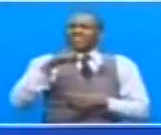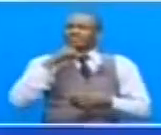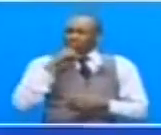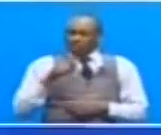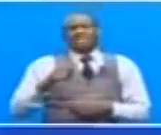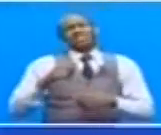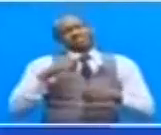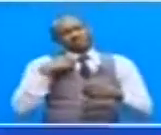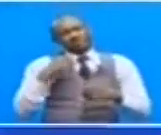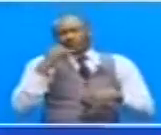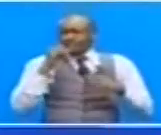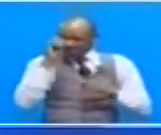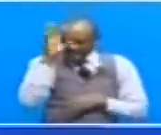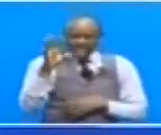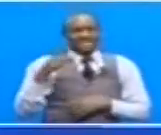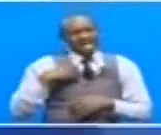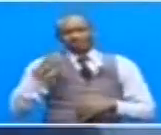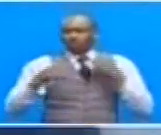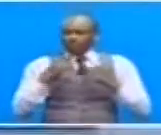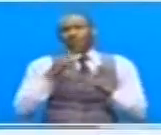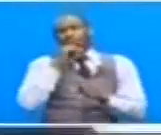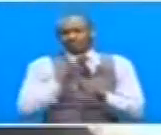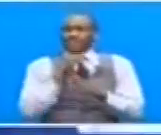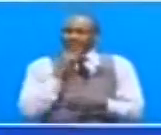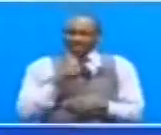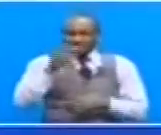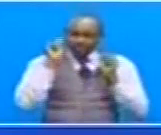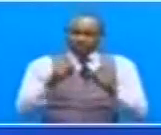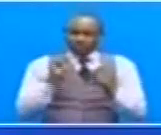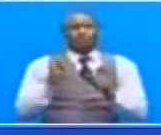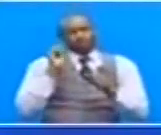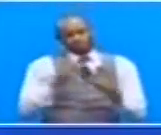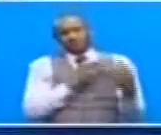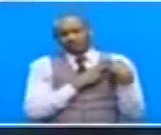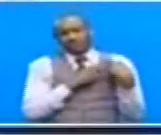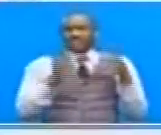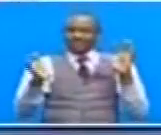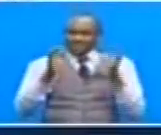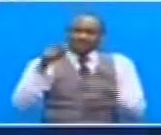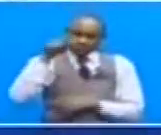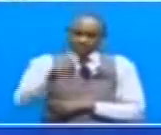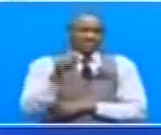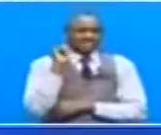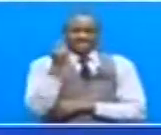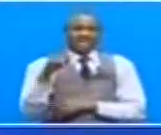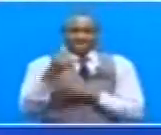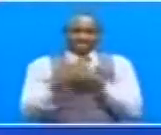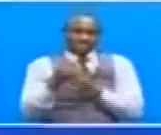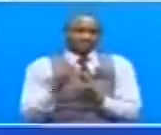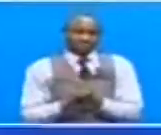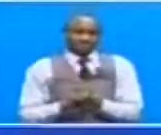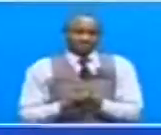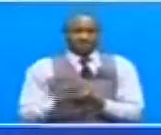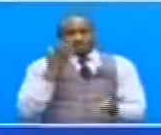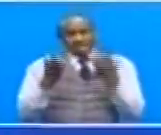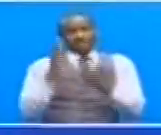joyful and promising young man who would have played a crucial role in the affairs of this country.